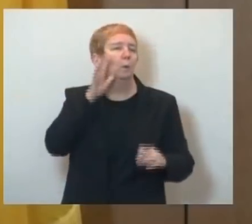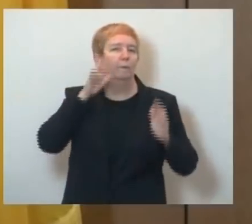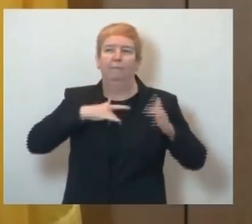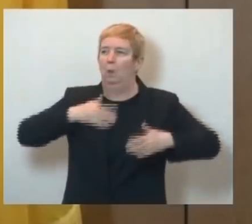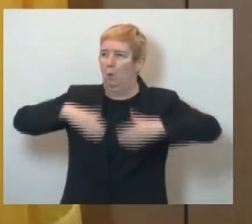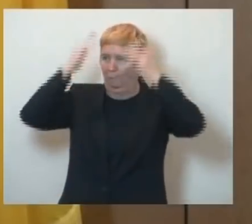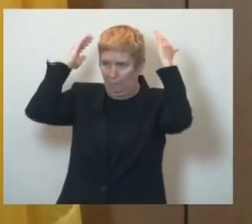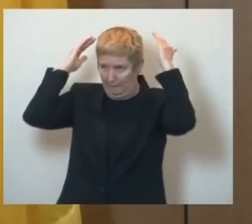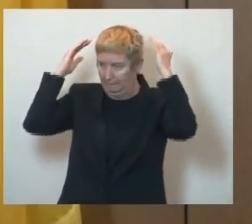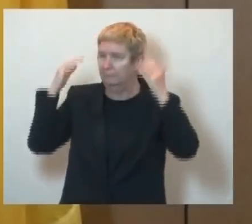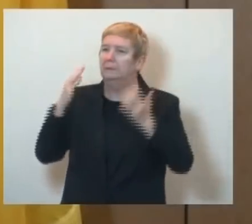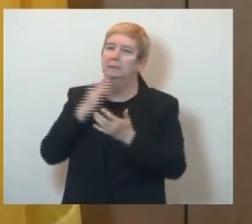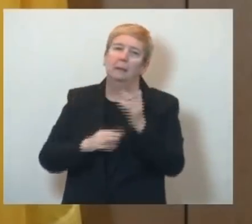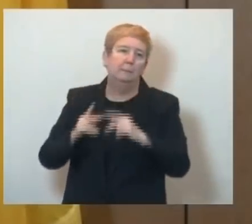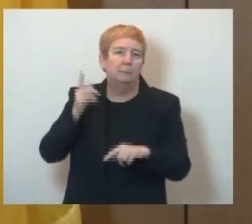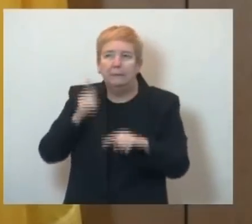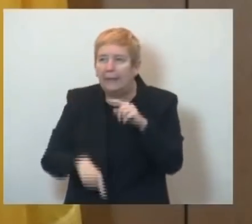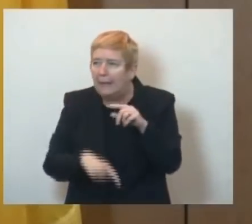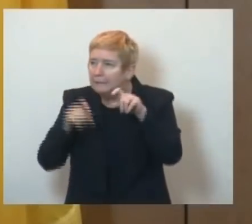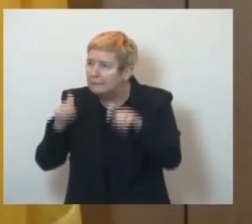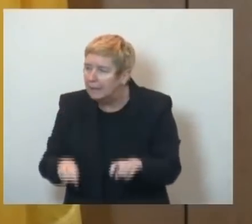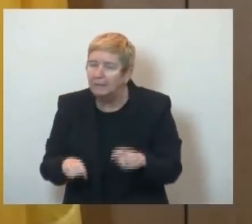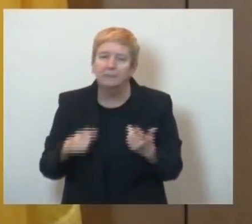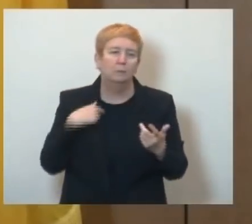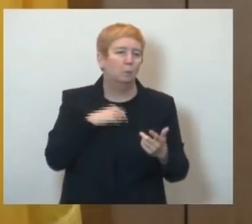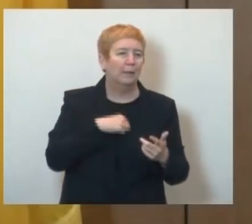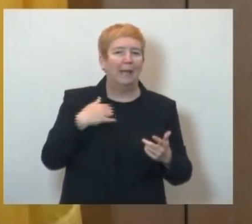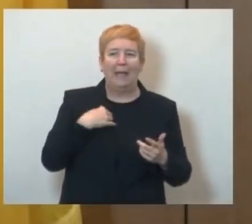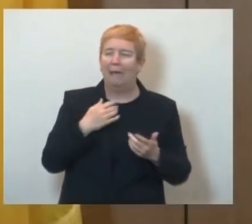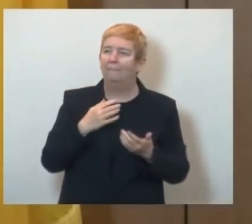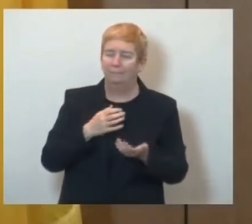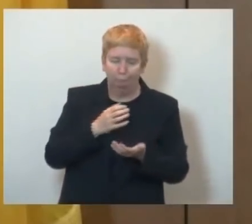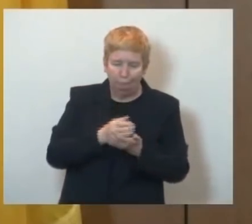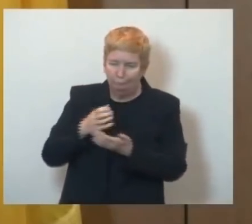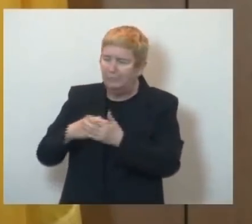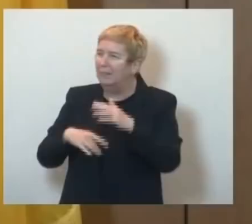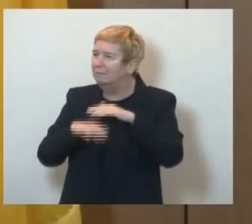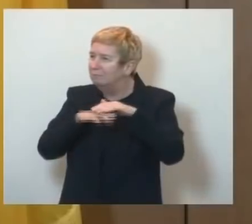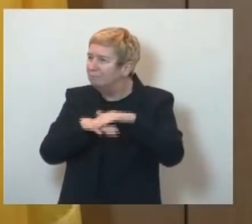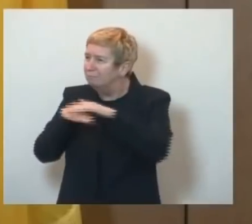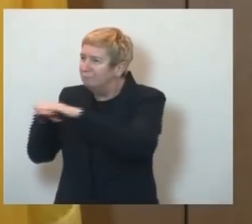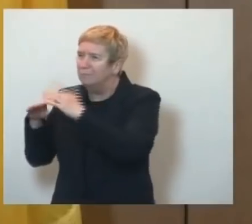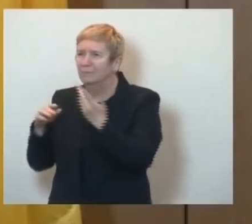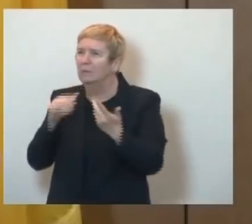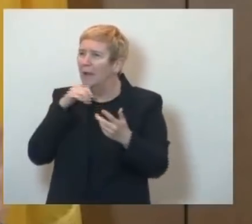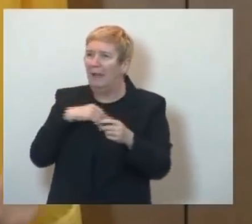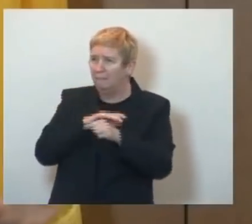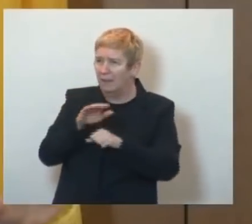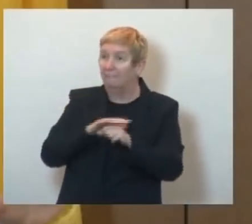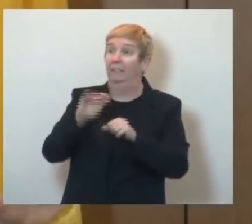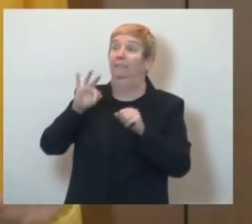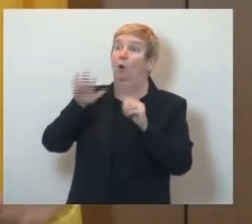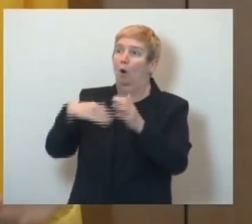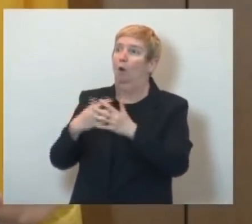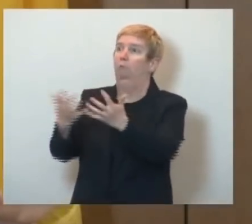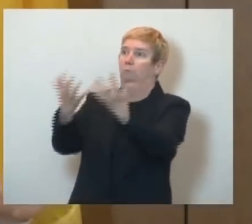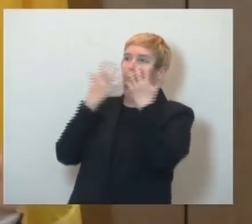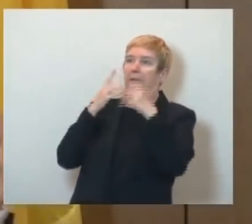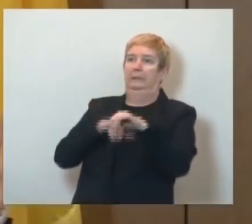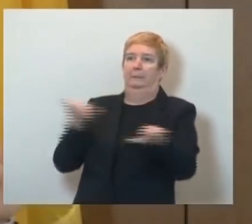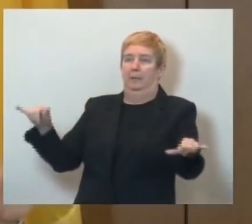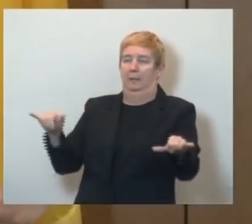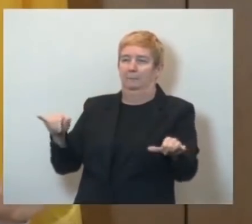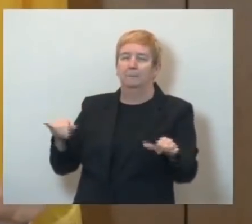people won't be able to get a test. We only have those collection samples, up to that magic number. And we